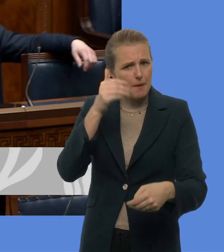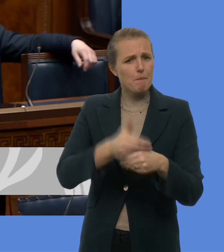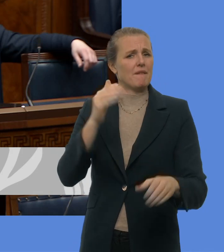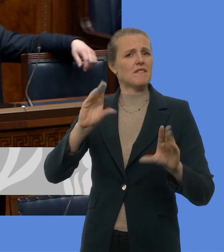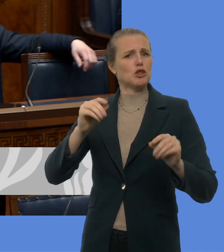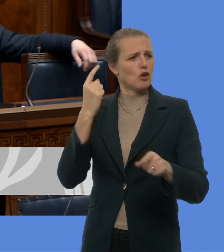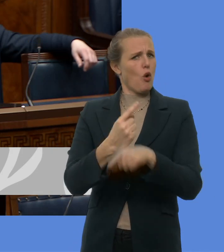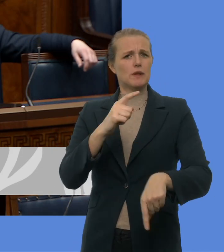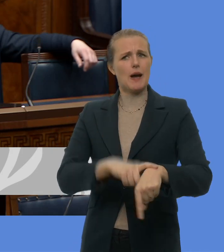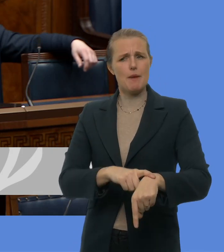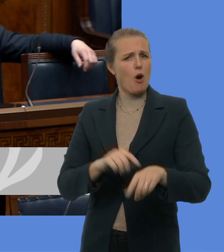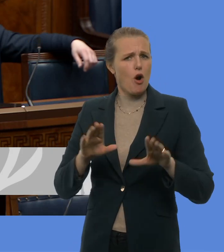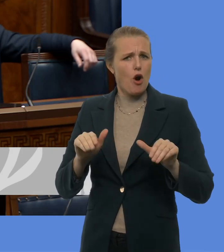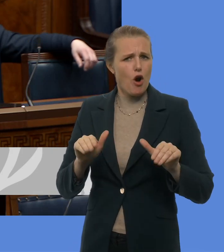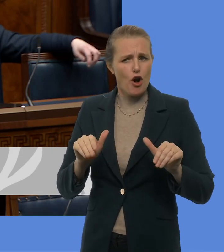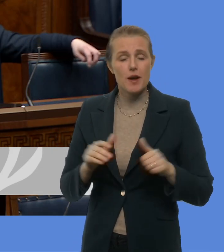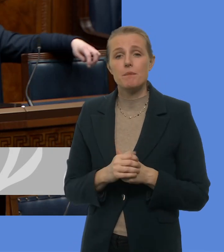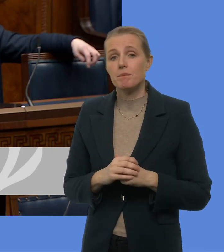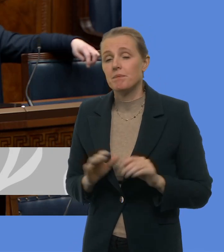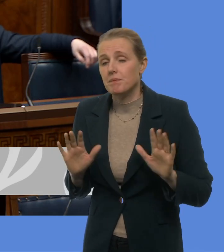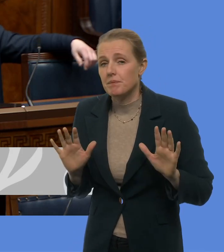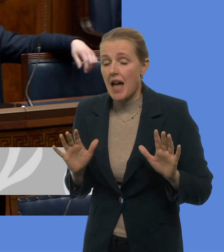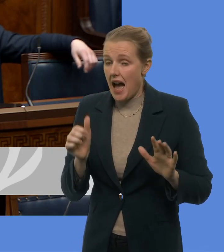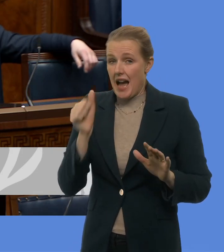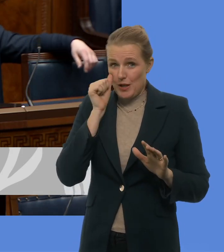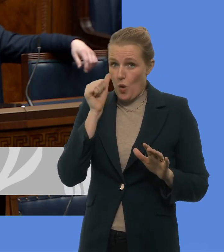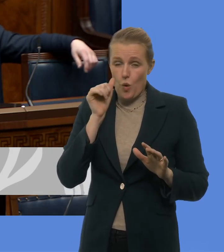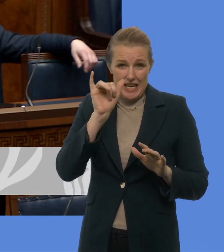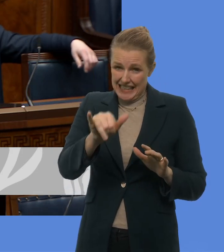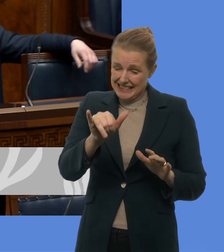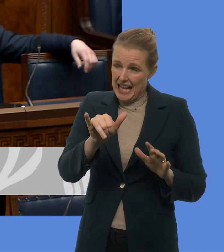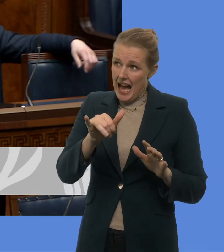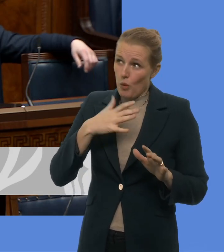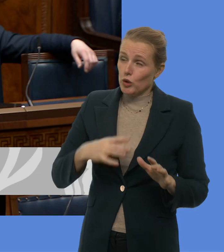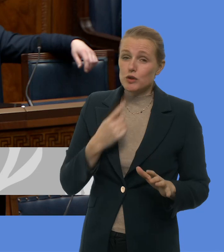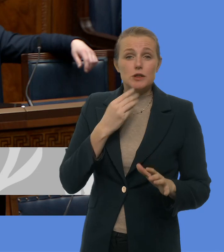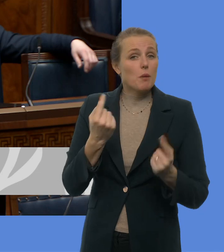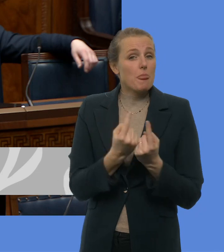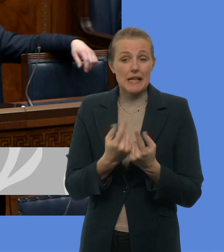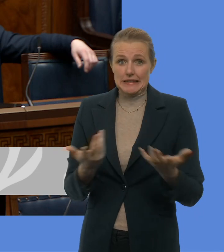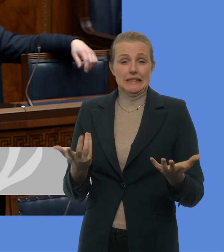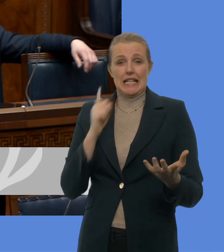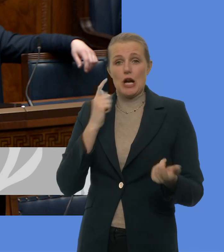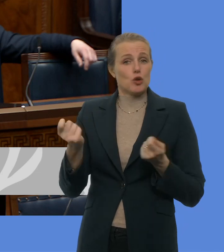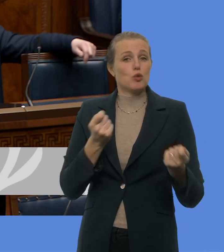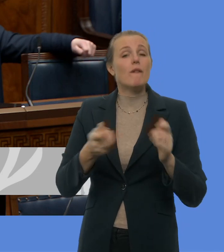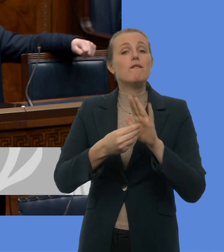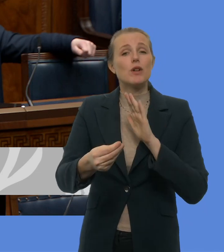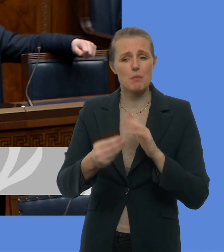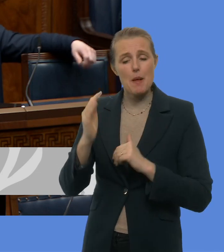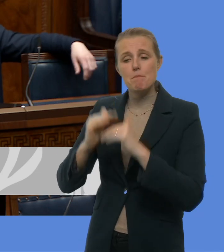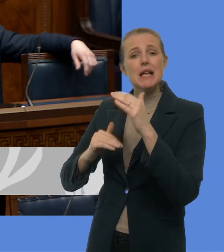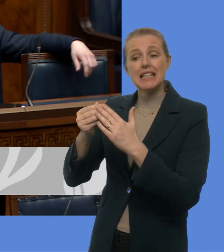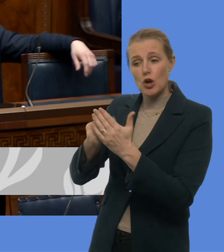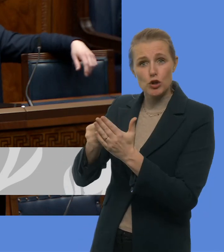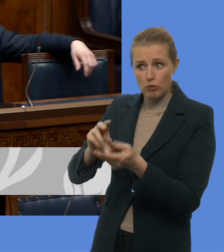it, although I caveat that by saying there are things that are beyond our control. You know, the rise in building costs,